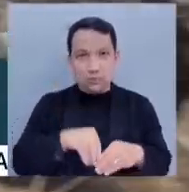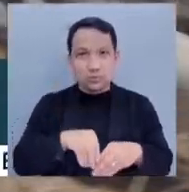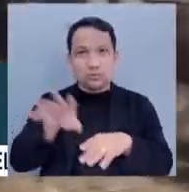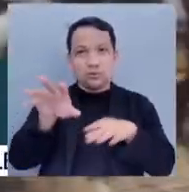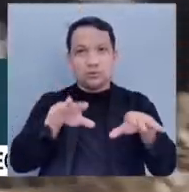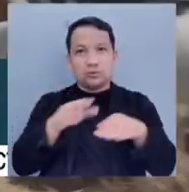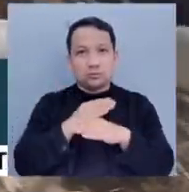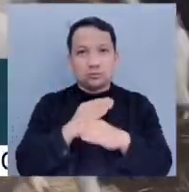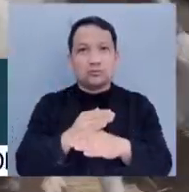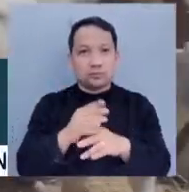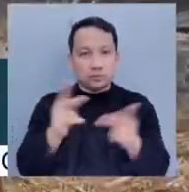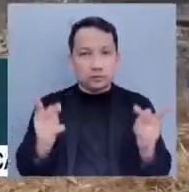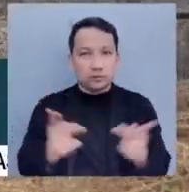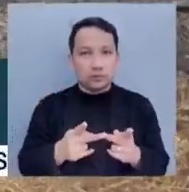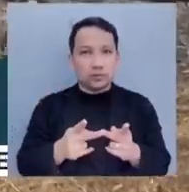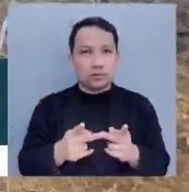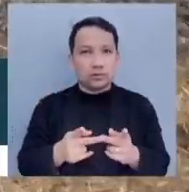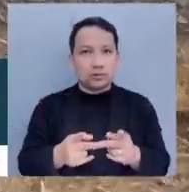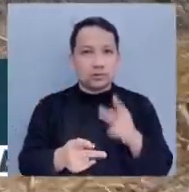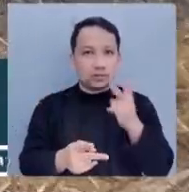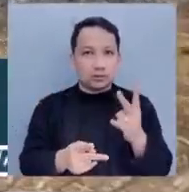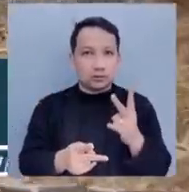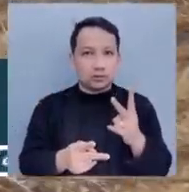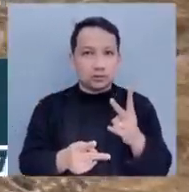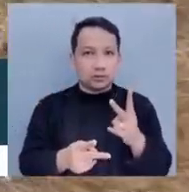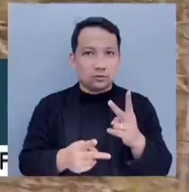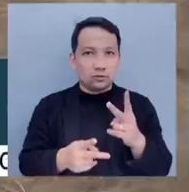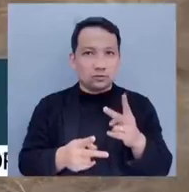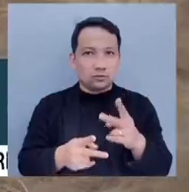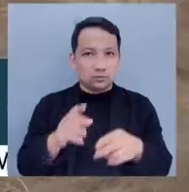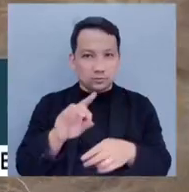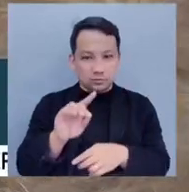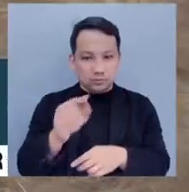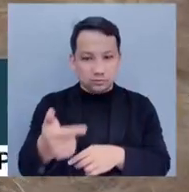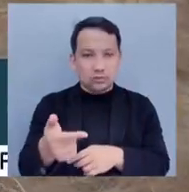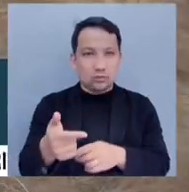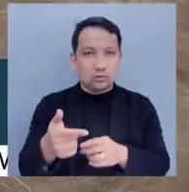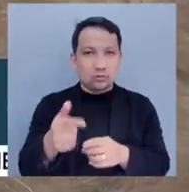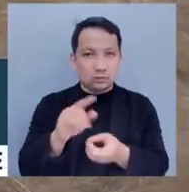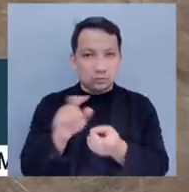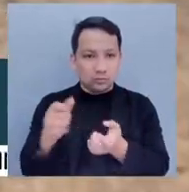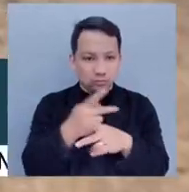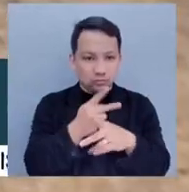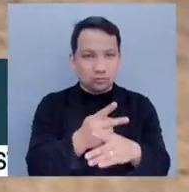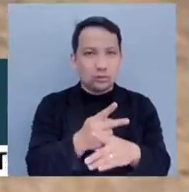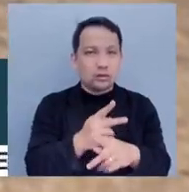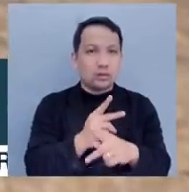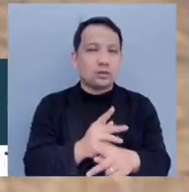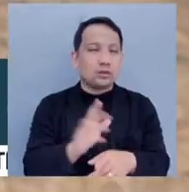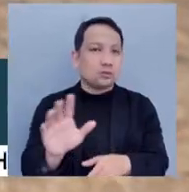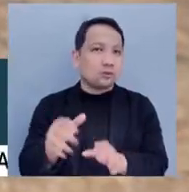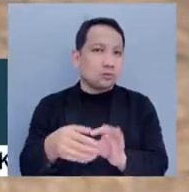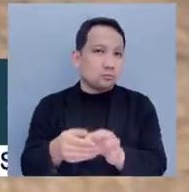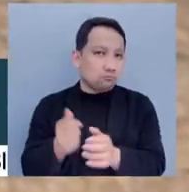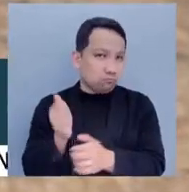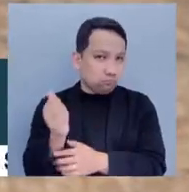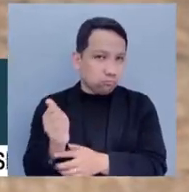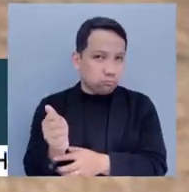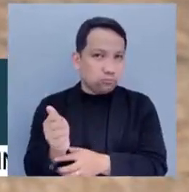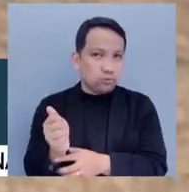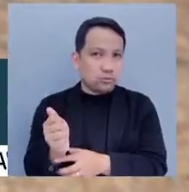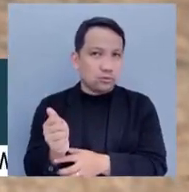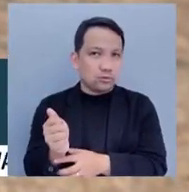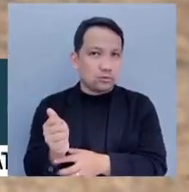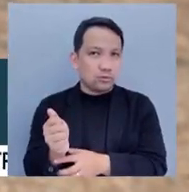prevention team, along with two dogs that protect the goats from coyotes, Choi says. They are